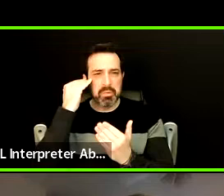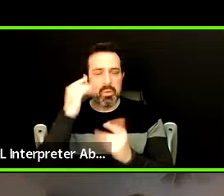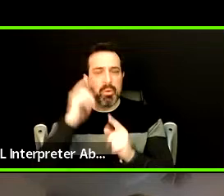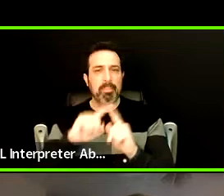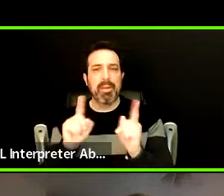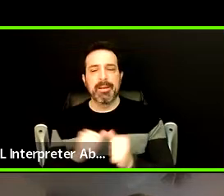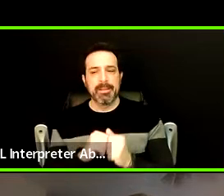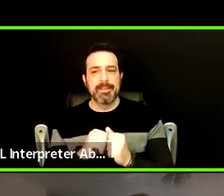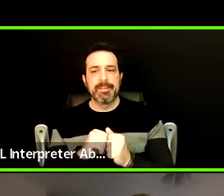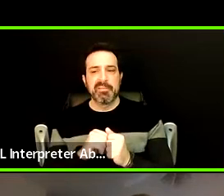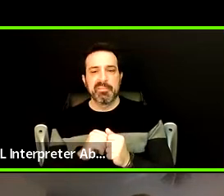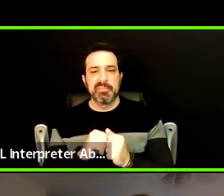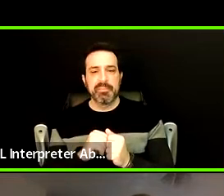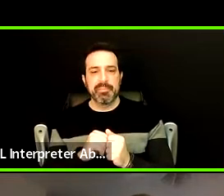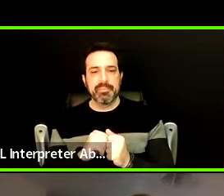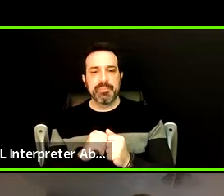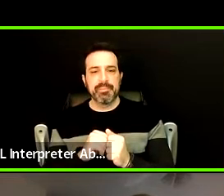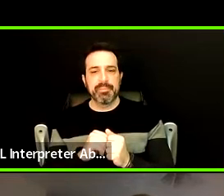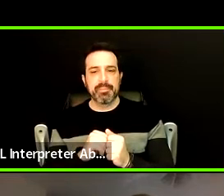think people